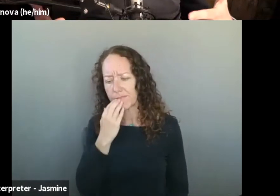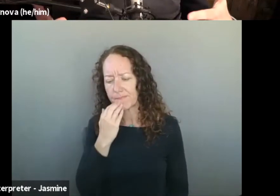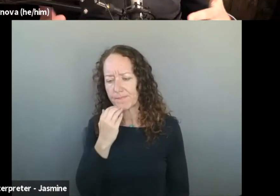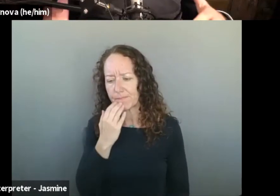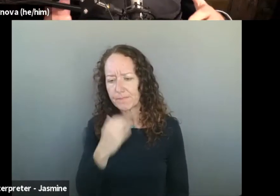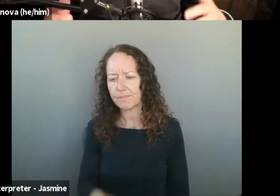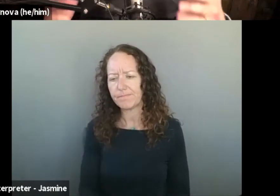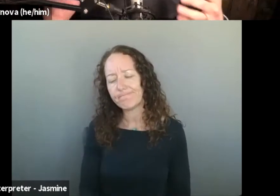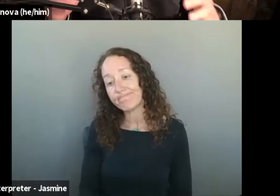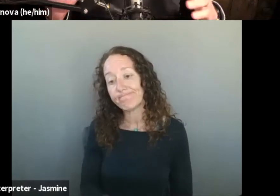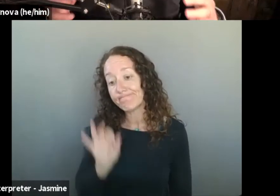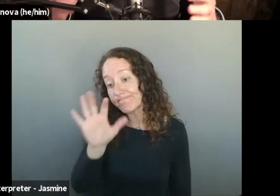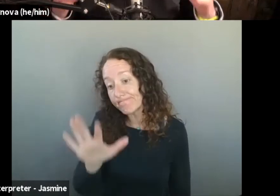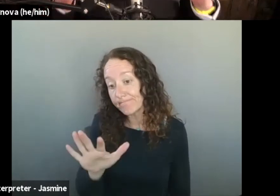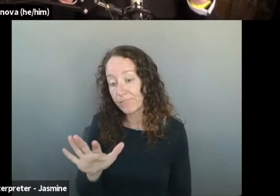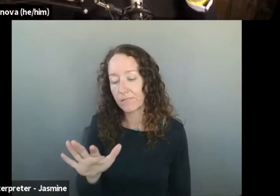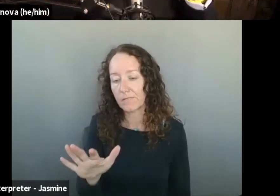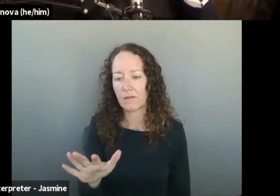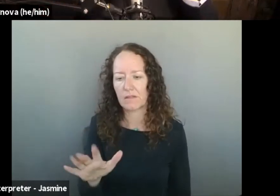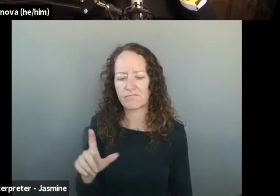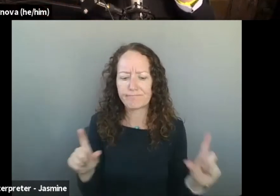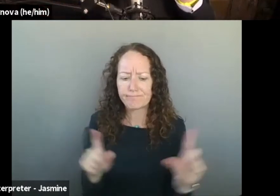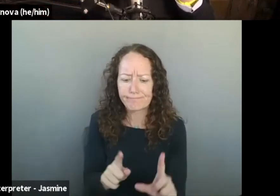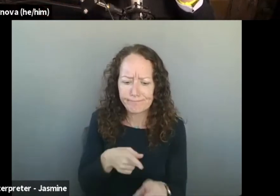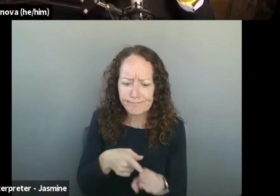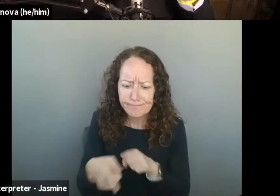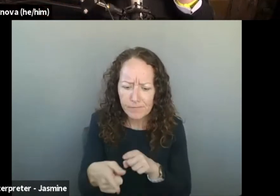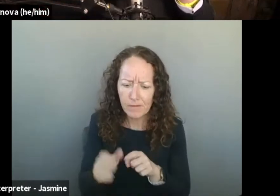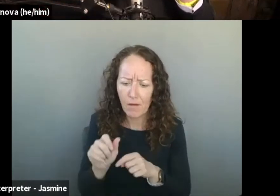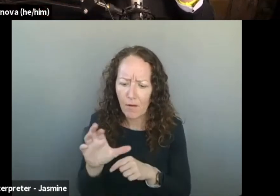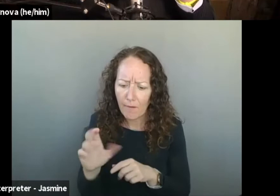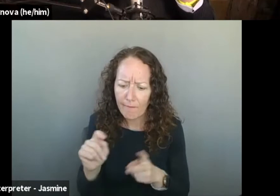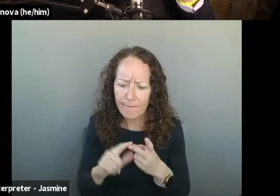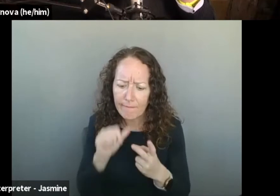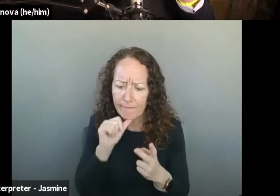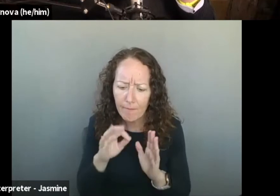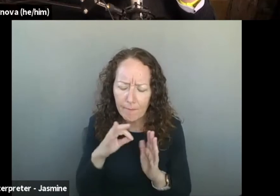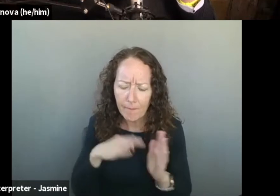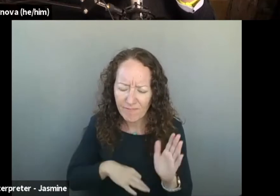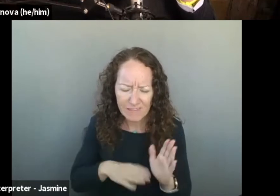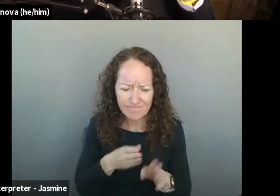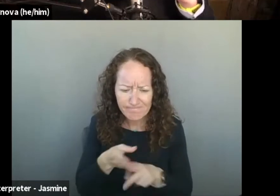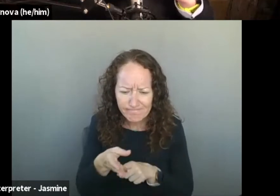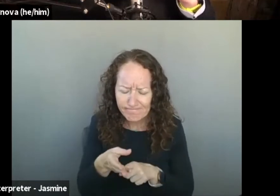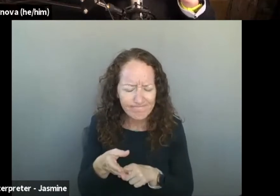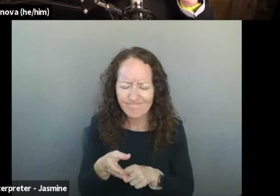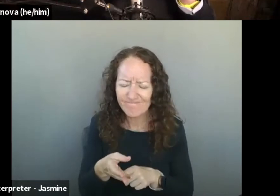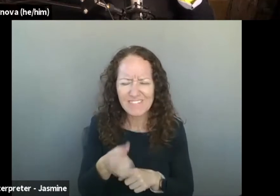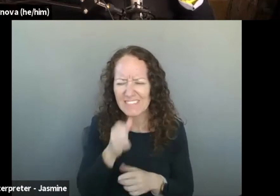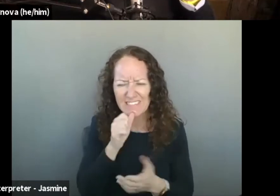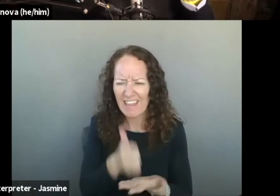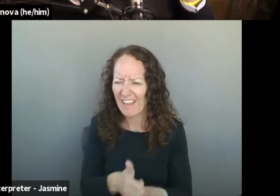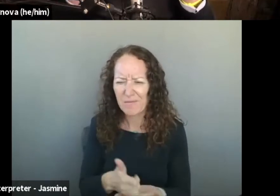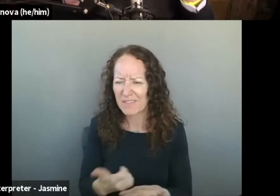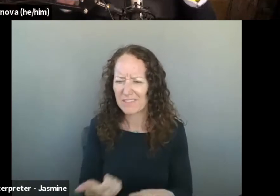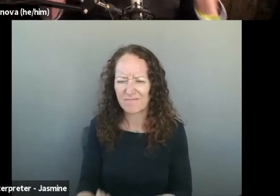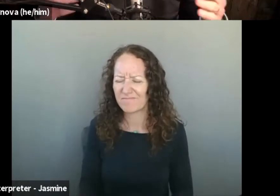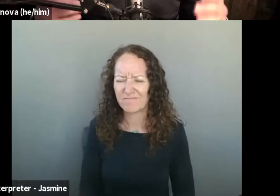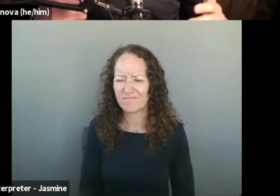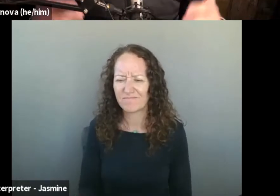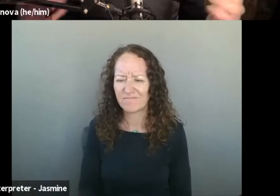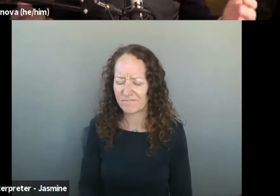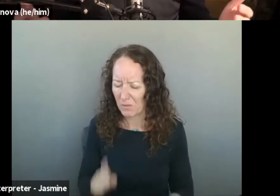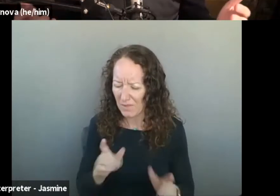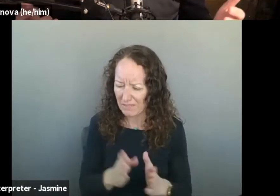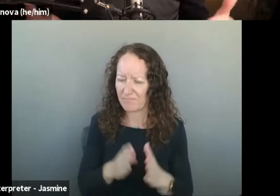the narrowly defining it as arts and nonprofits, I think is not helpful in a way that the world